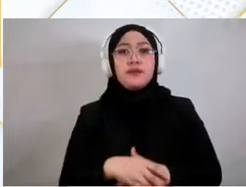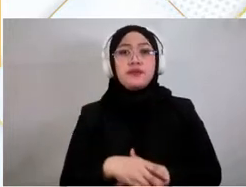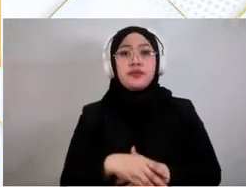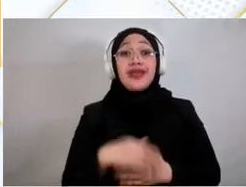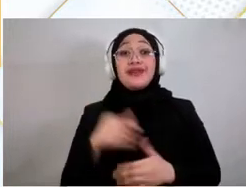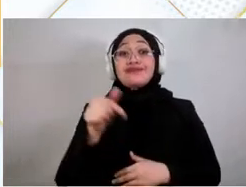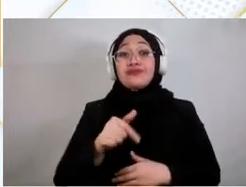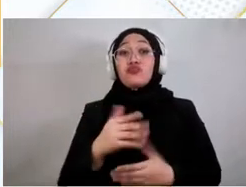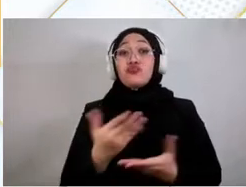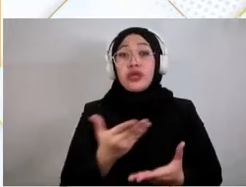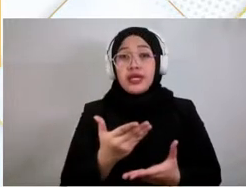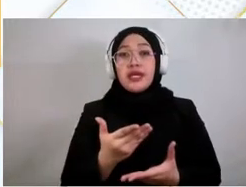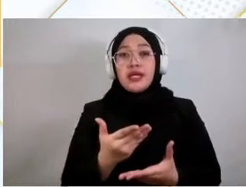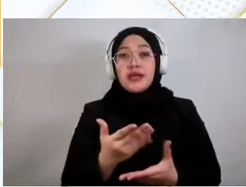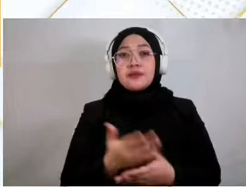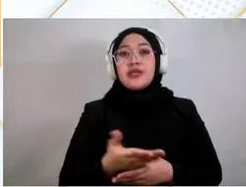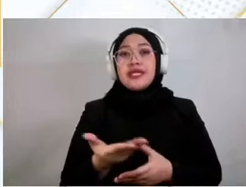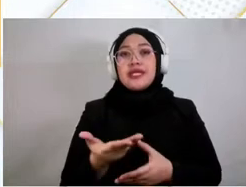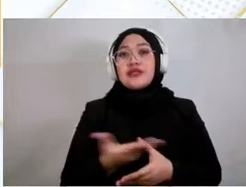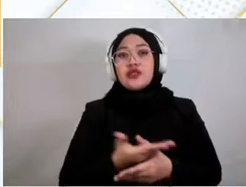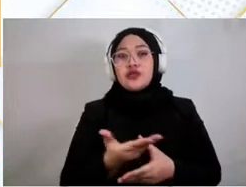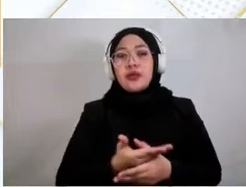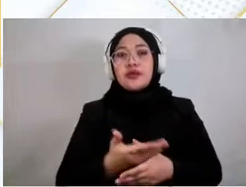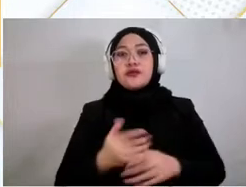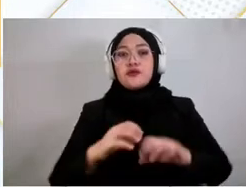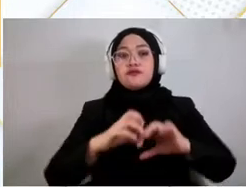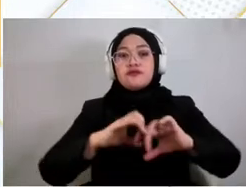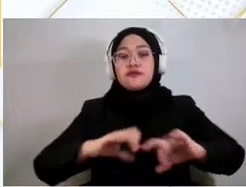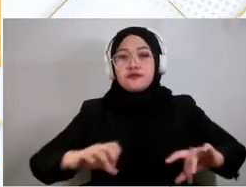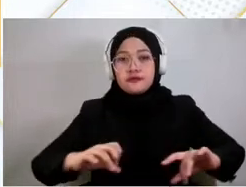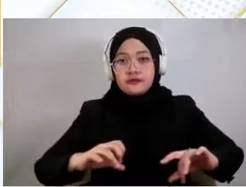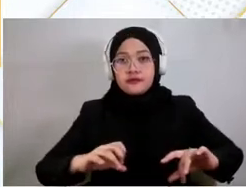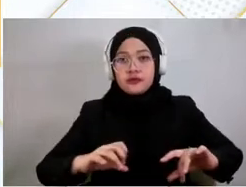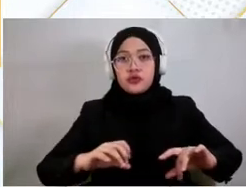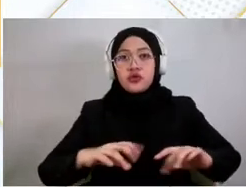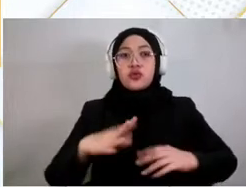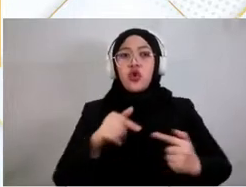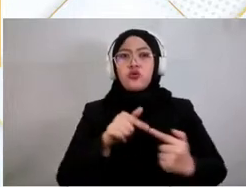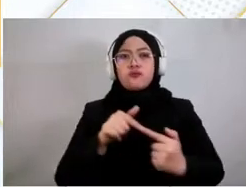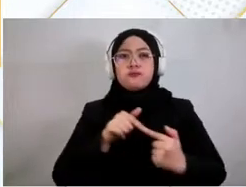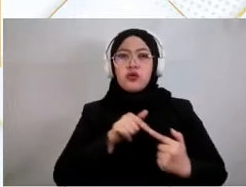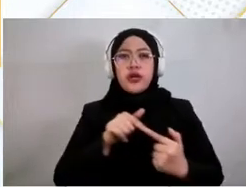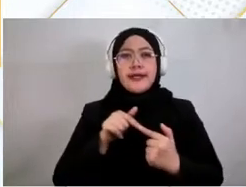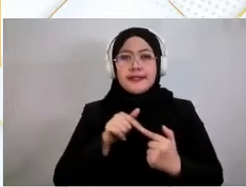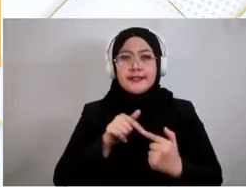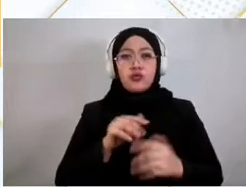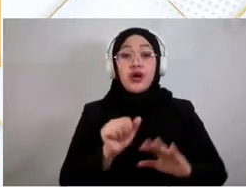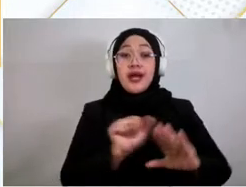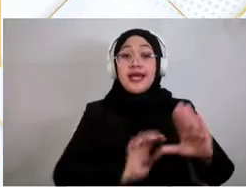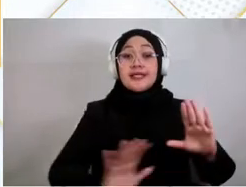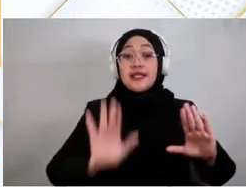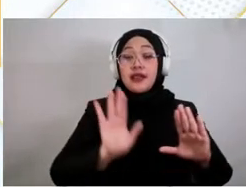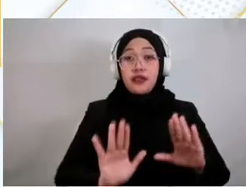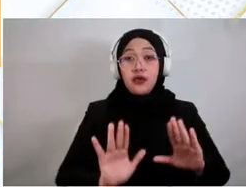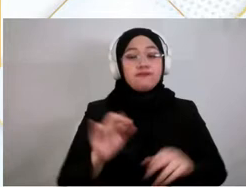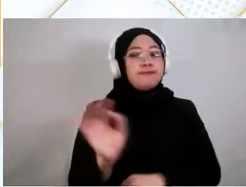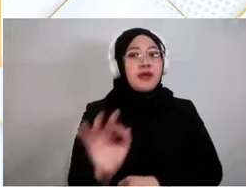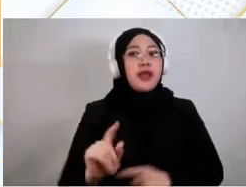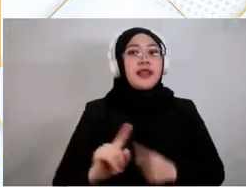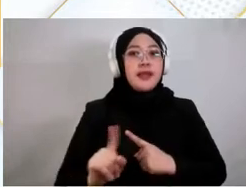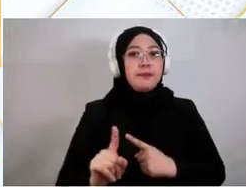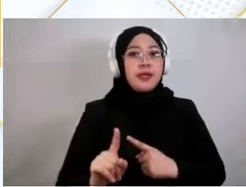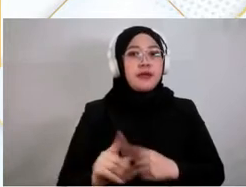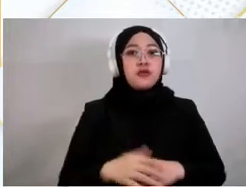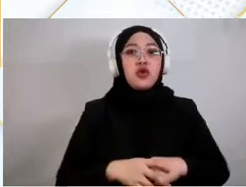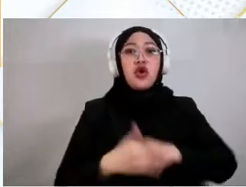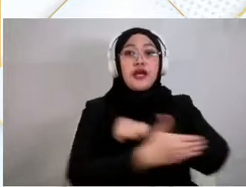of instrumental bridge in order to connect not only ASEAN members countries, but also the